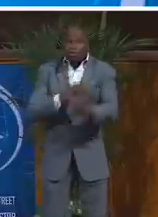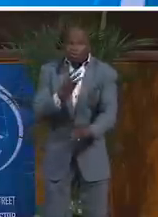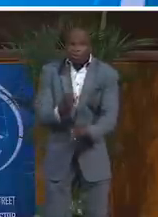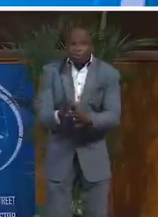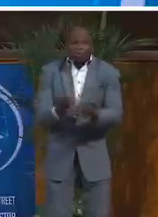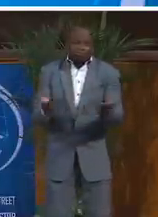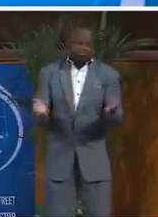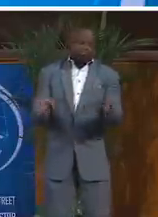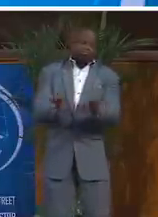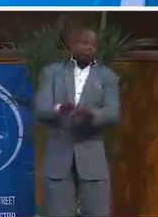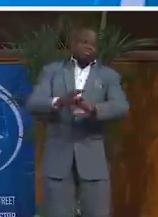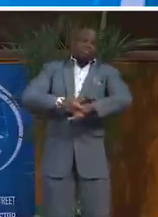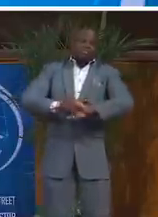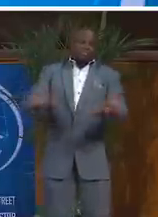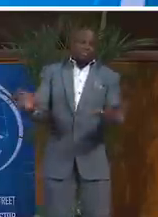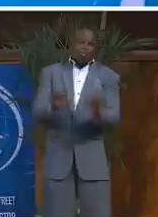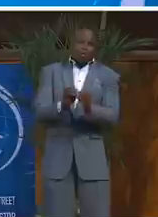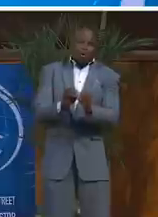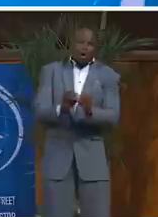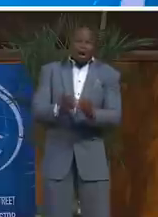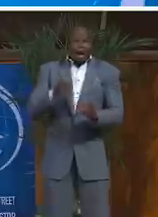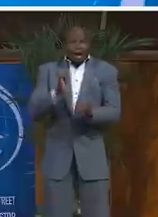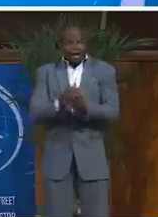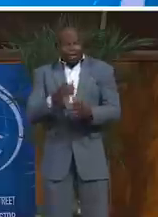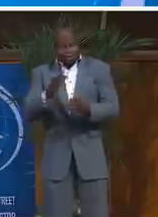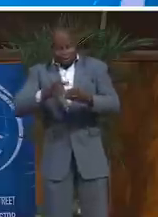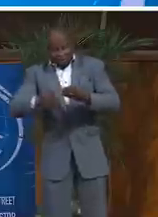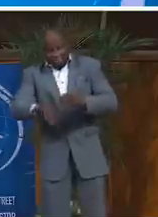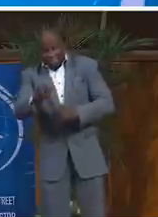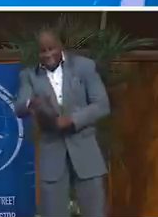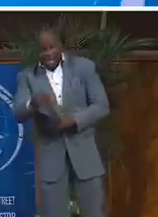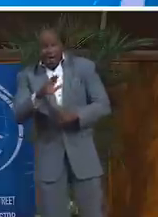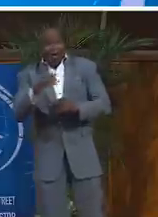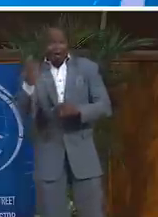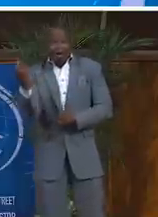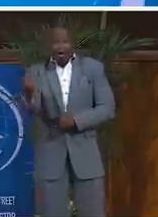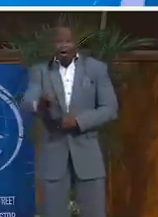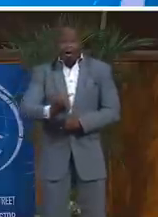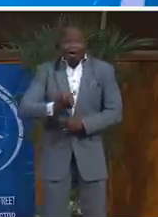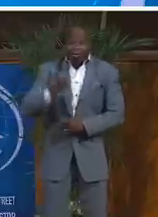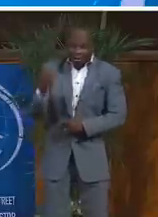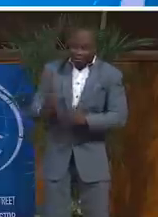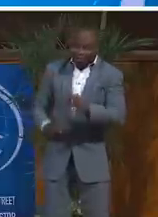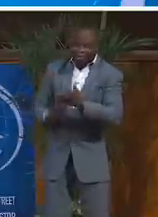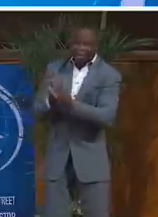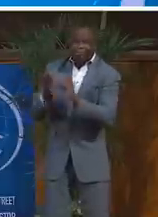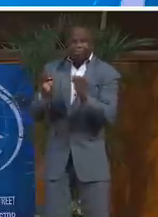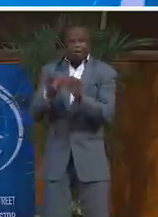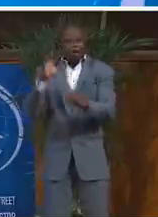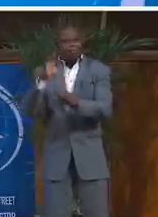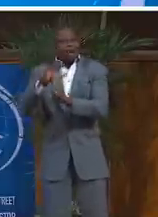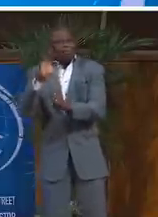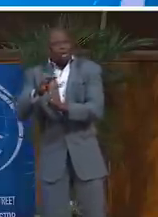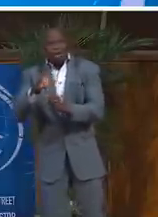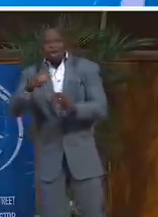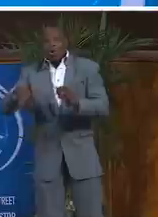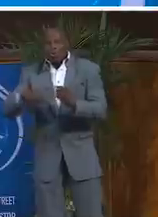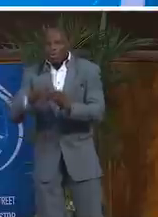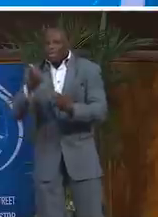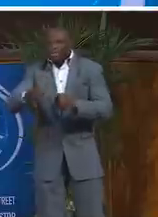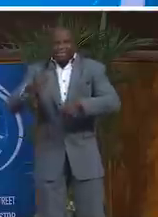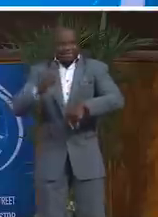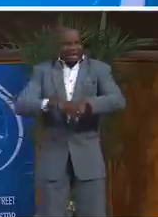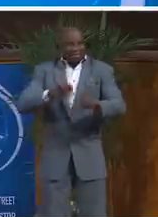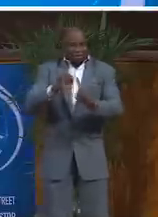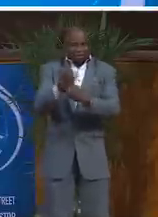to an end. And as a result, Revelation always rises in popularity whenever